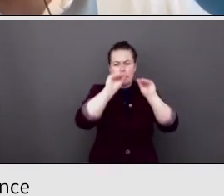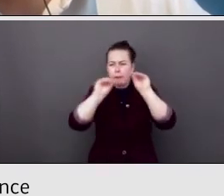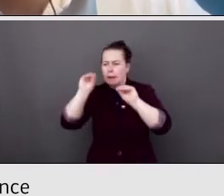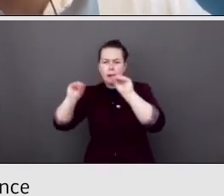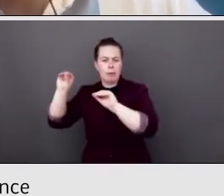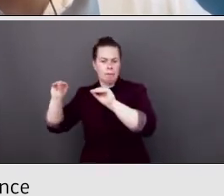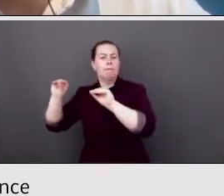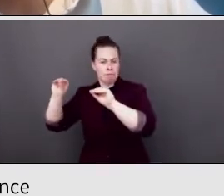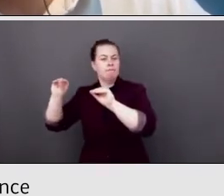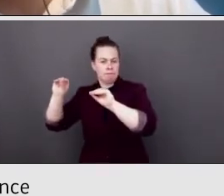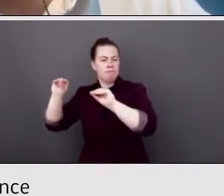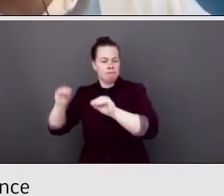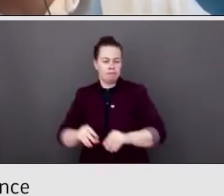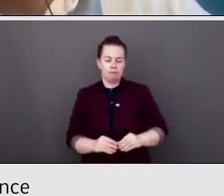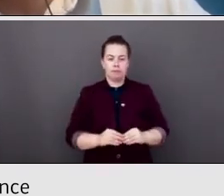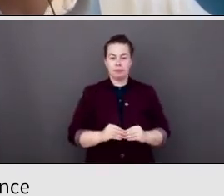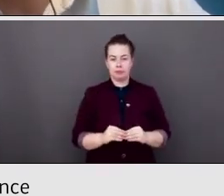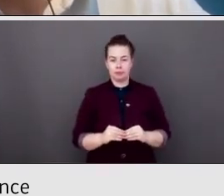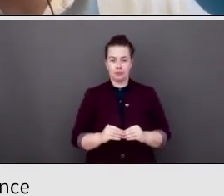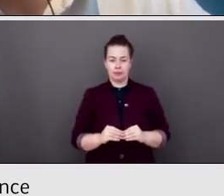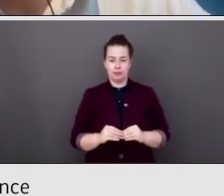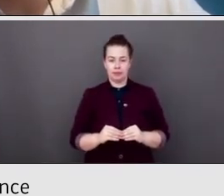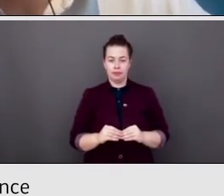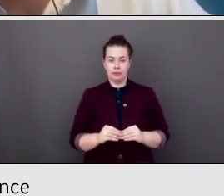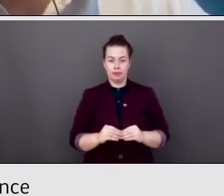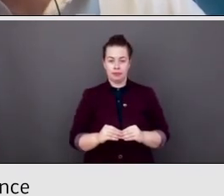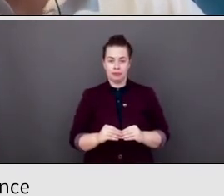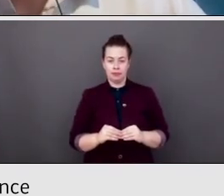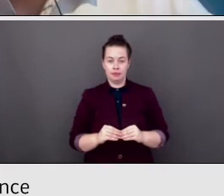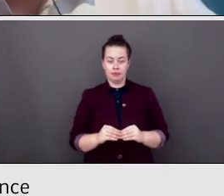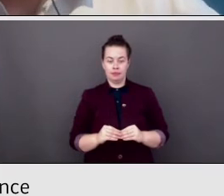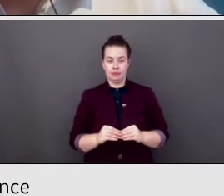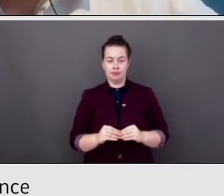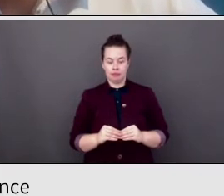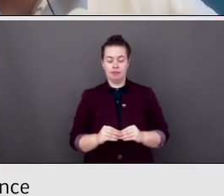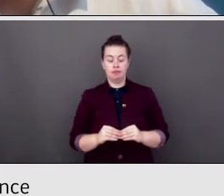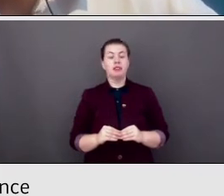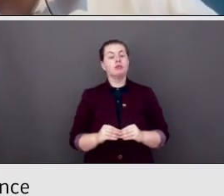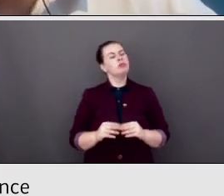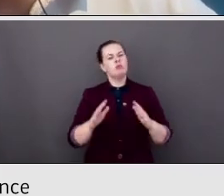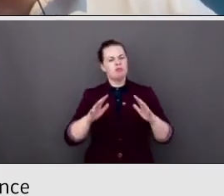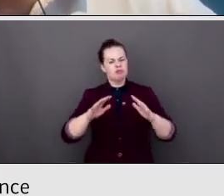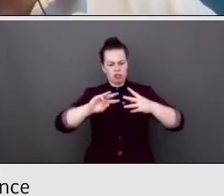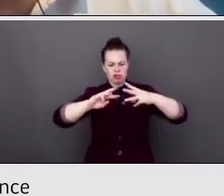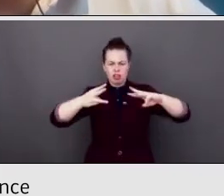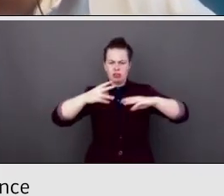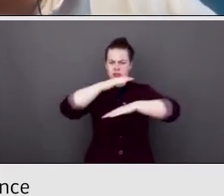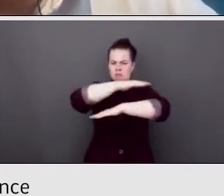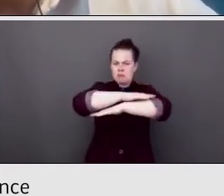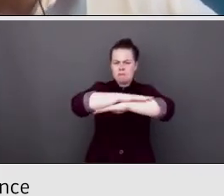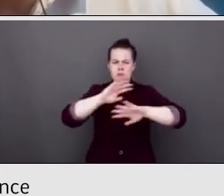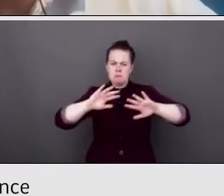requirements through a detailed requirement matrix. Going back to the high-level view of the